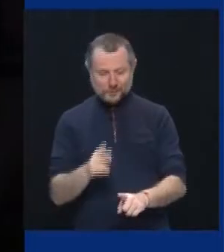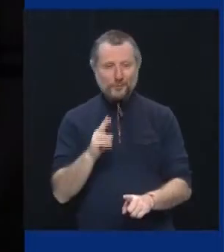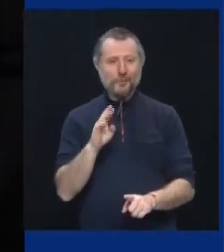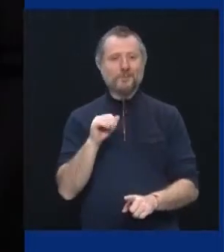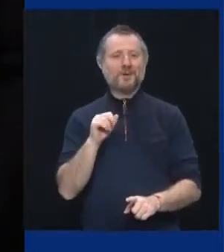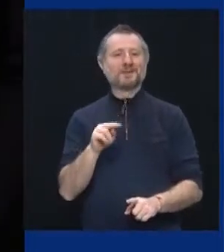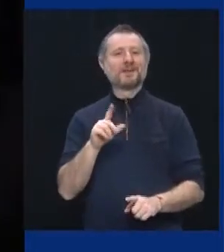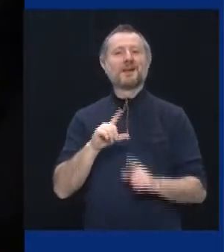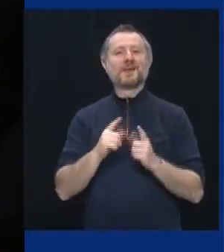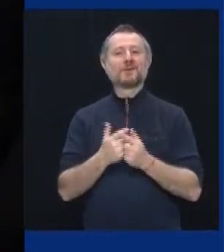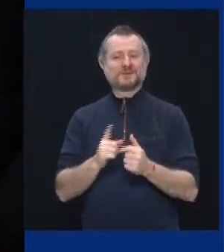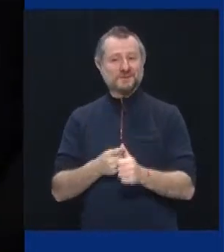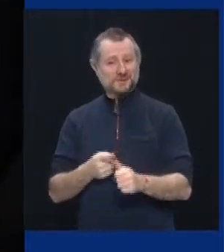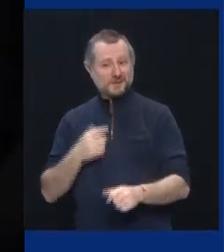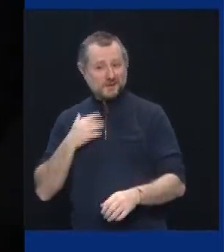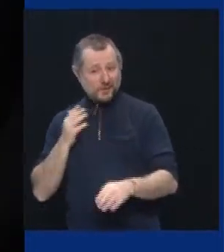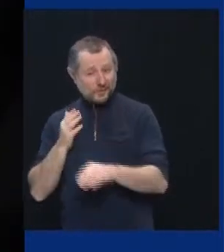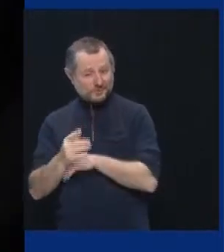For more than a century,